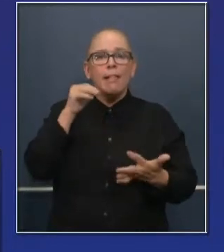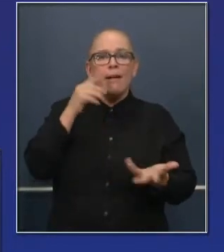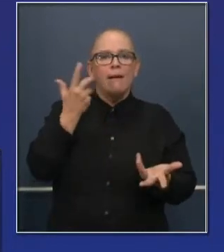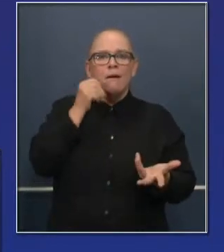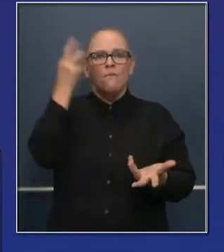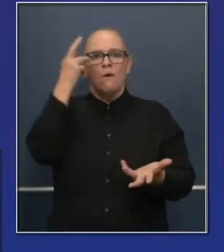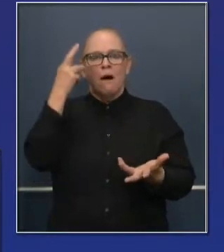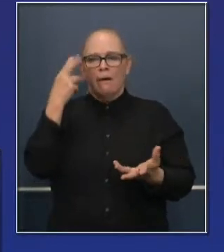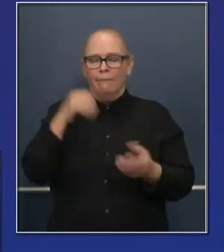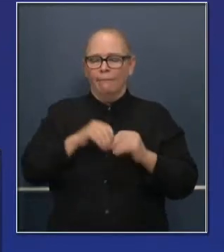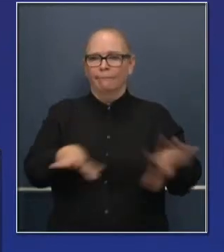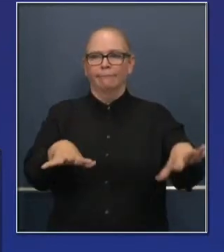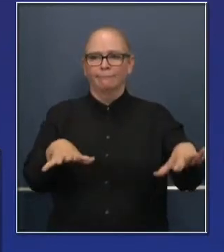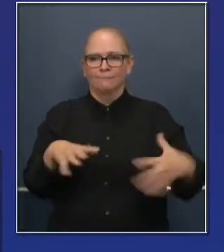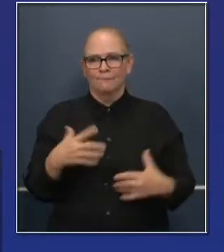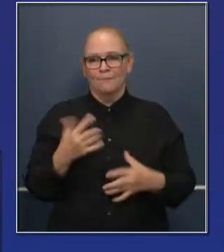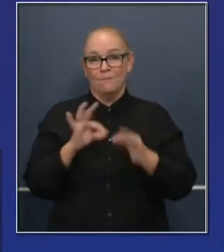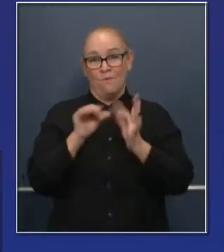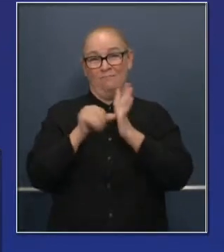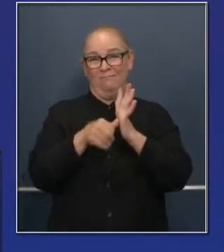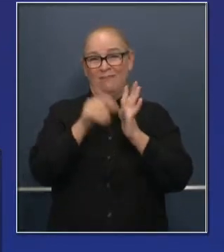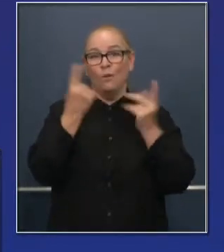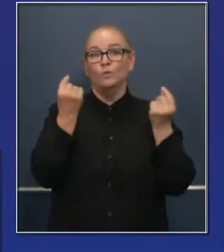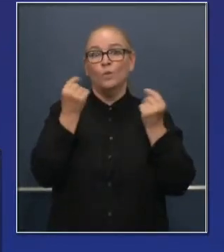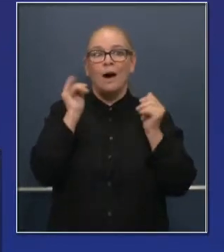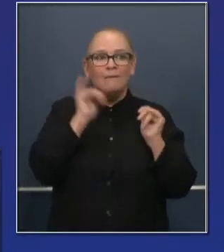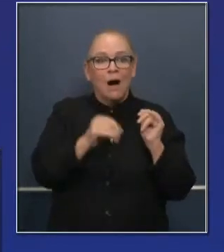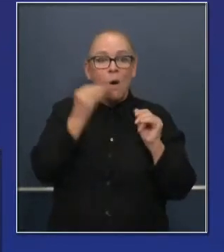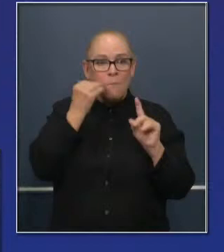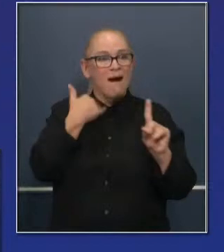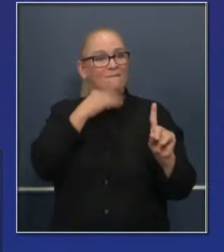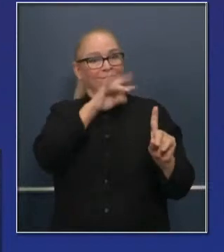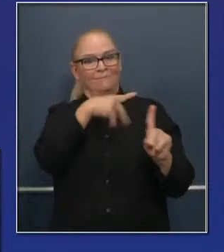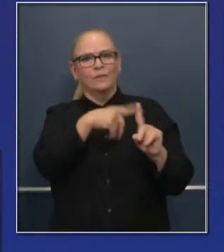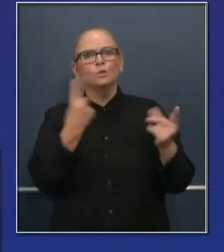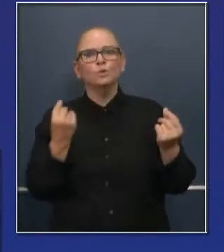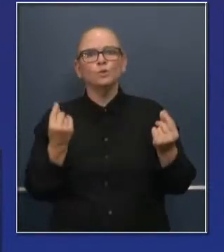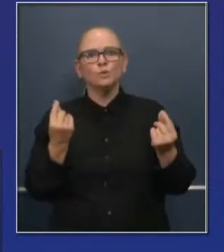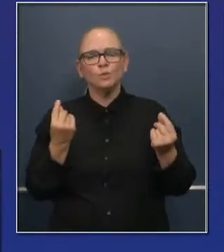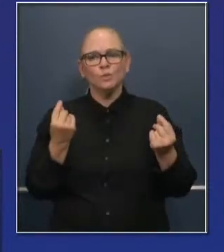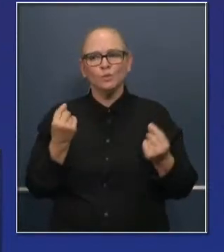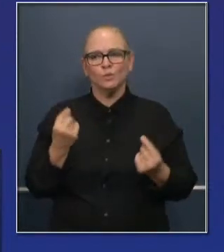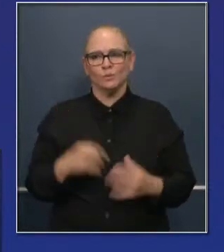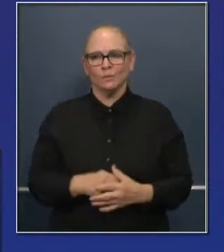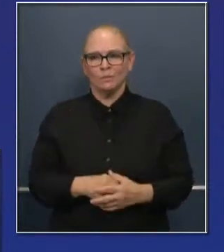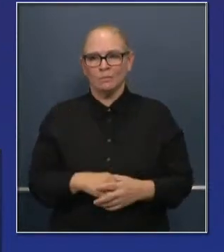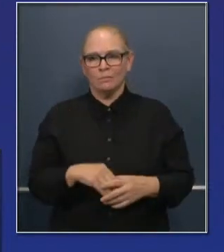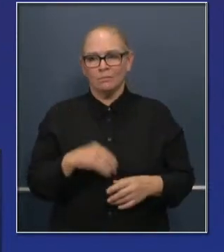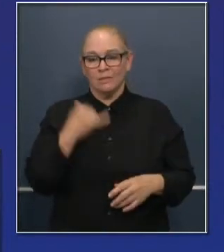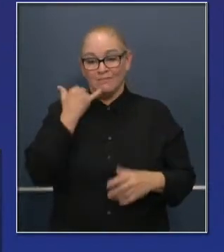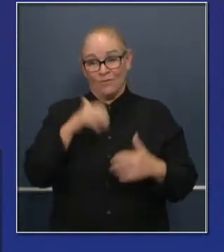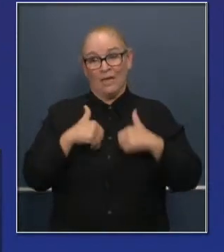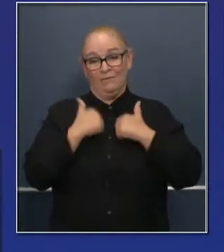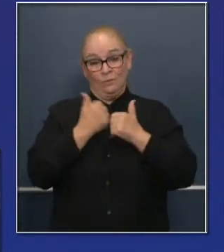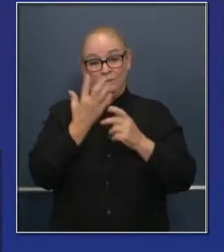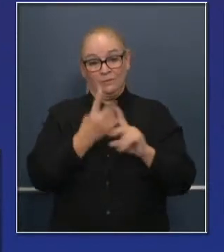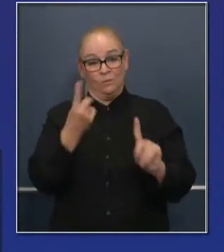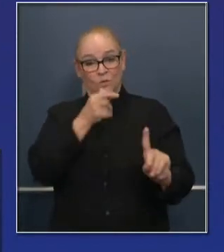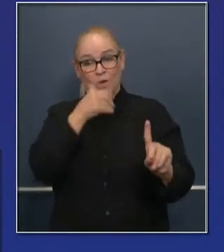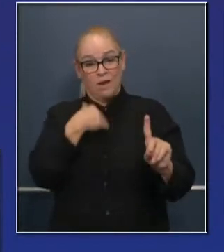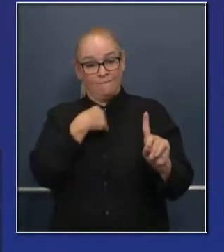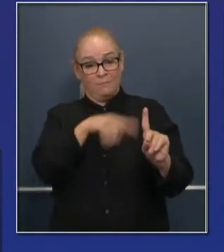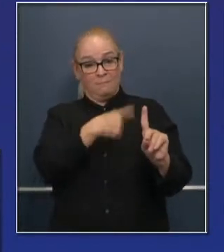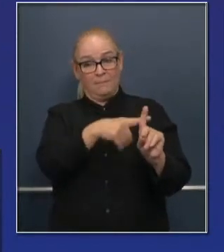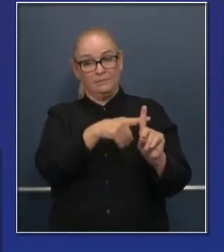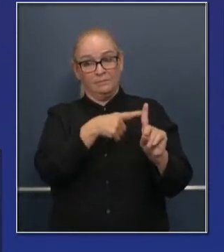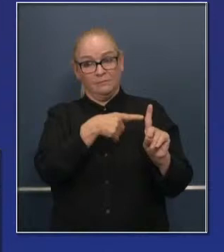thought it important to remind people of the importance, if you are living with someone who's